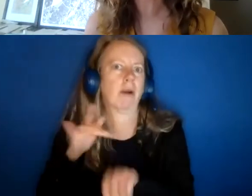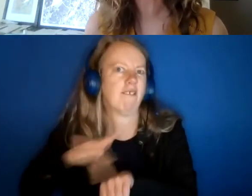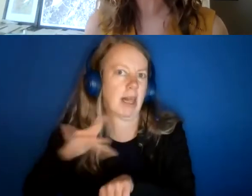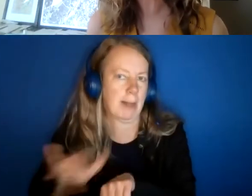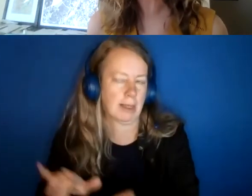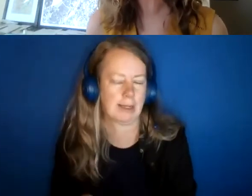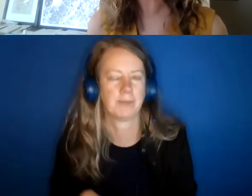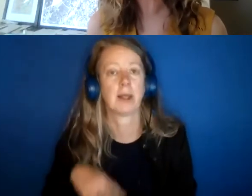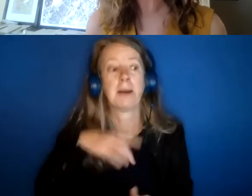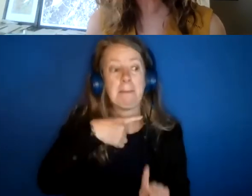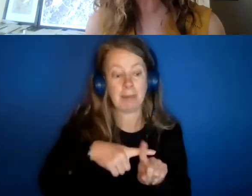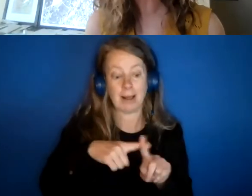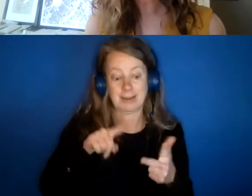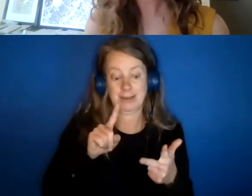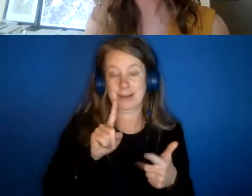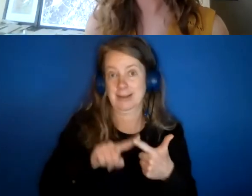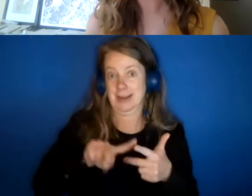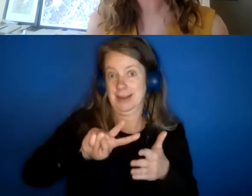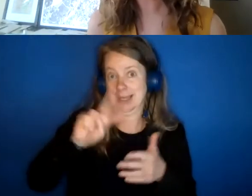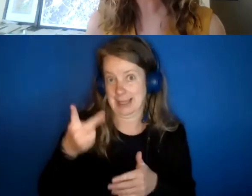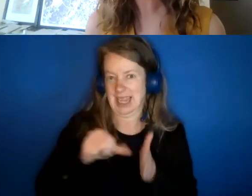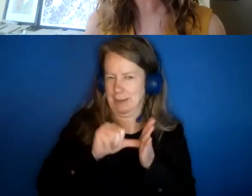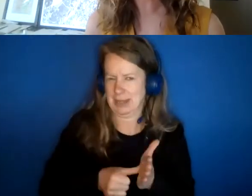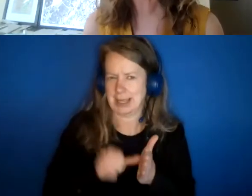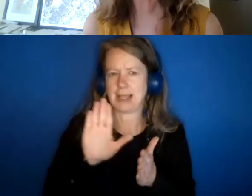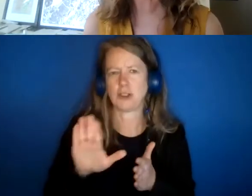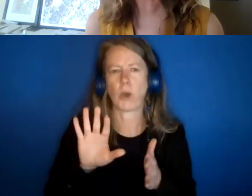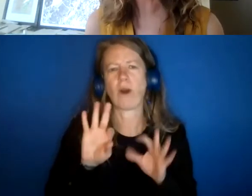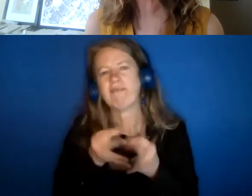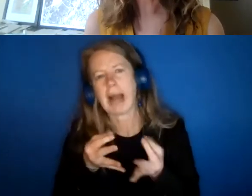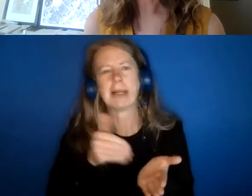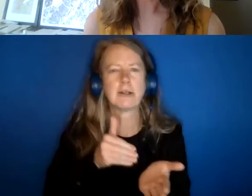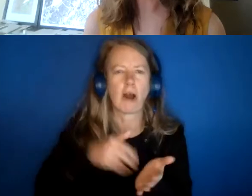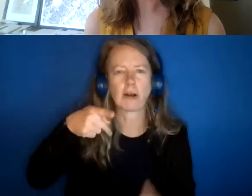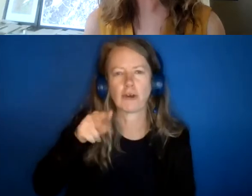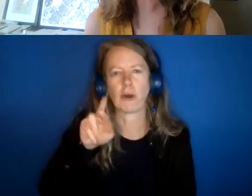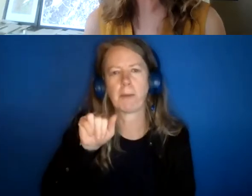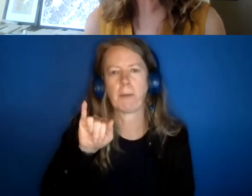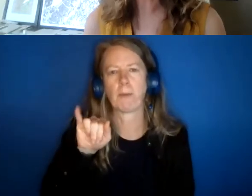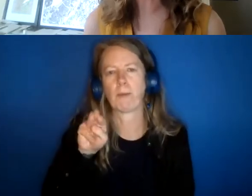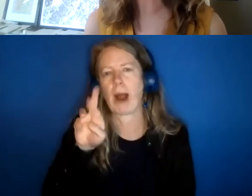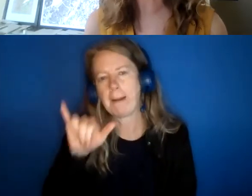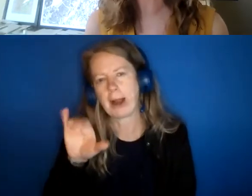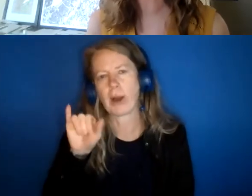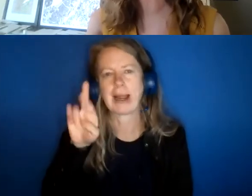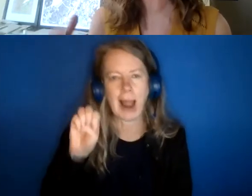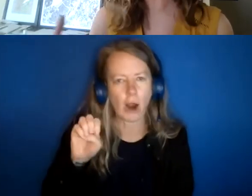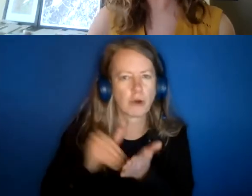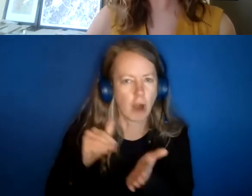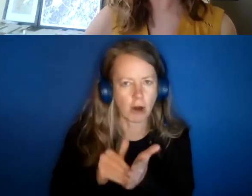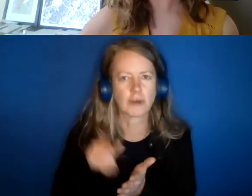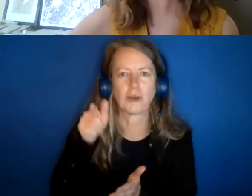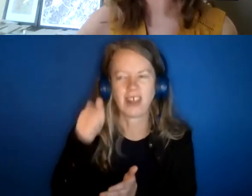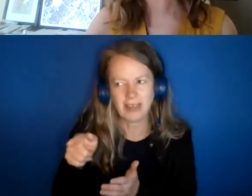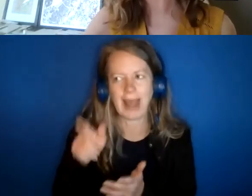primary care doctor is your best advocate and can point you in the right direction and help guide you to what you